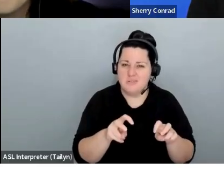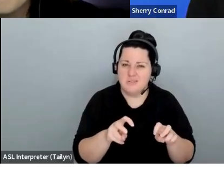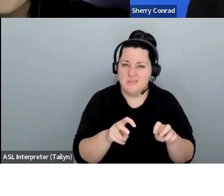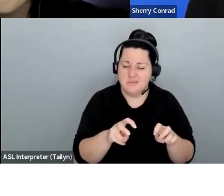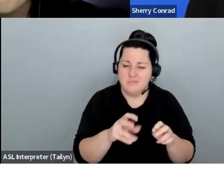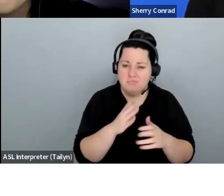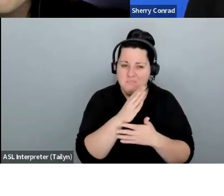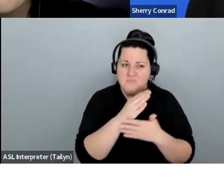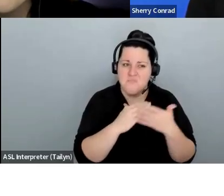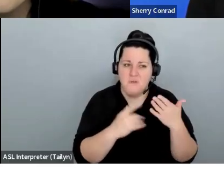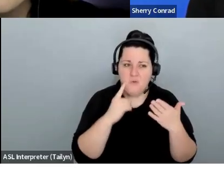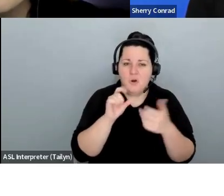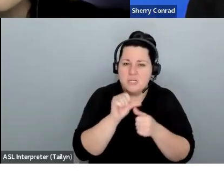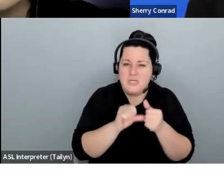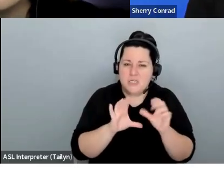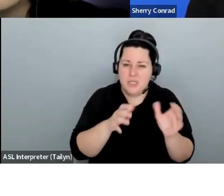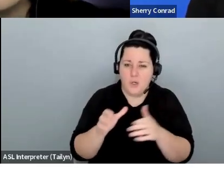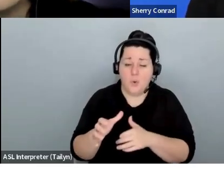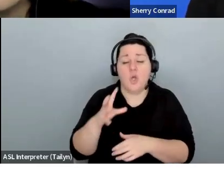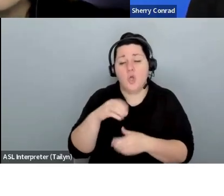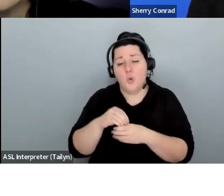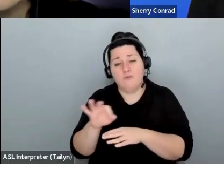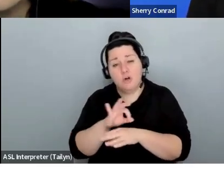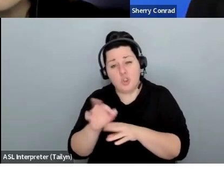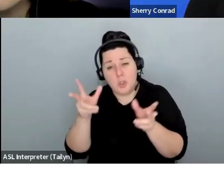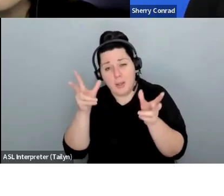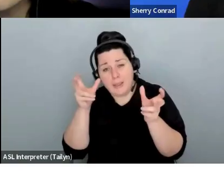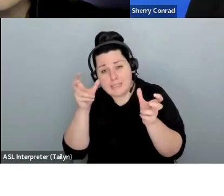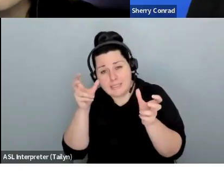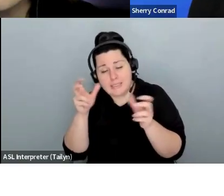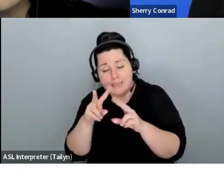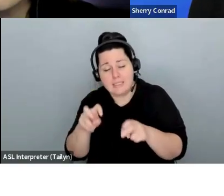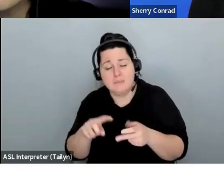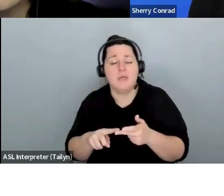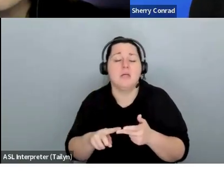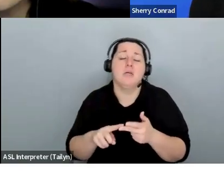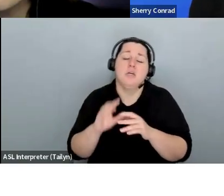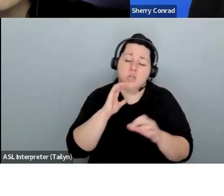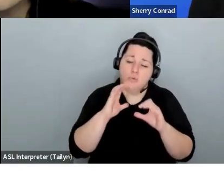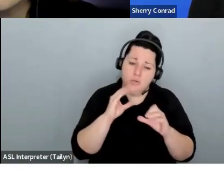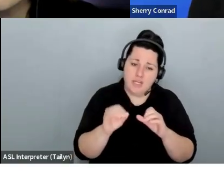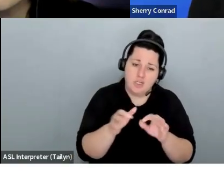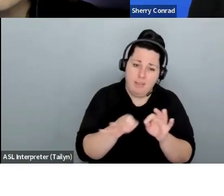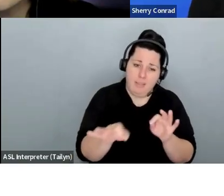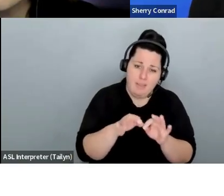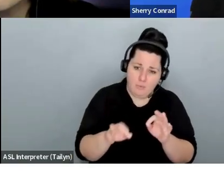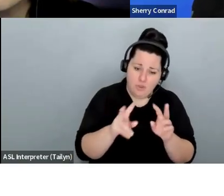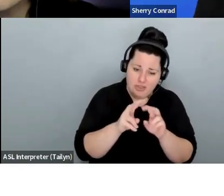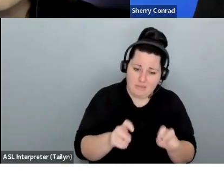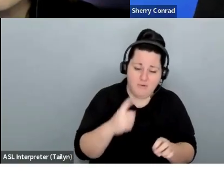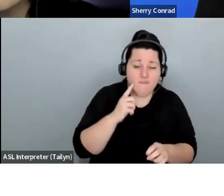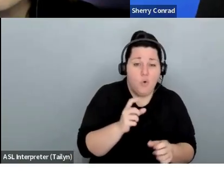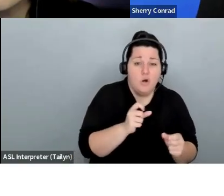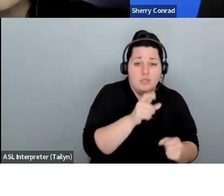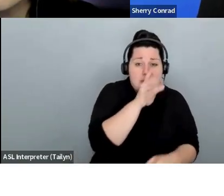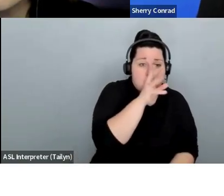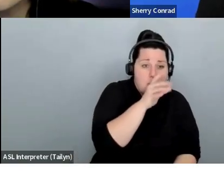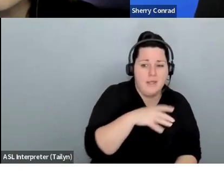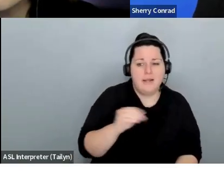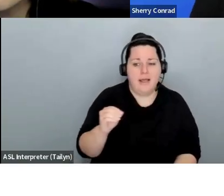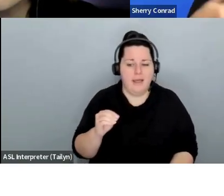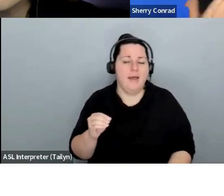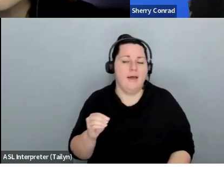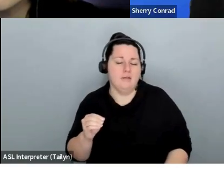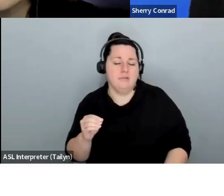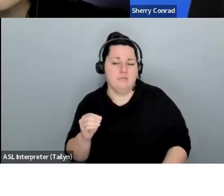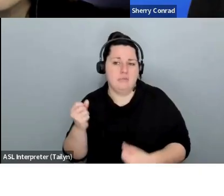one of the categories, including the functional listening assessment, the communication and language assessments in both spoken language and sign